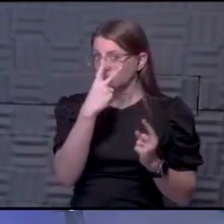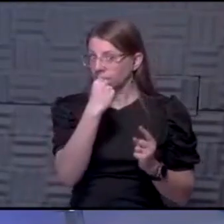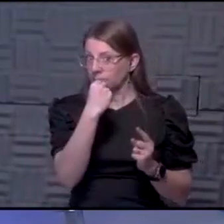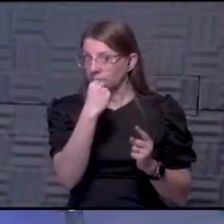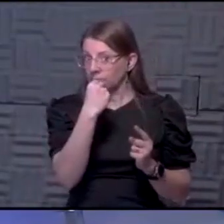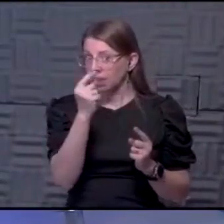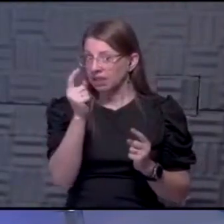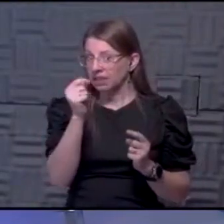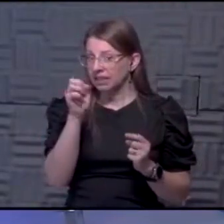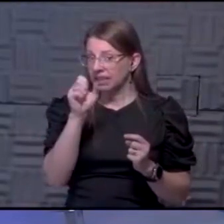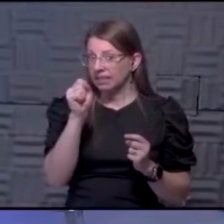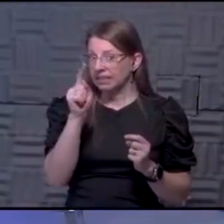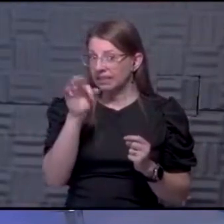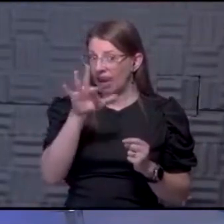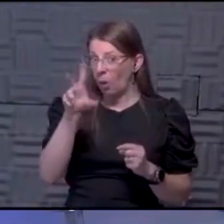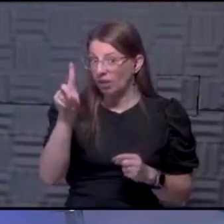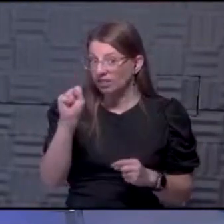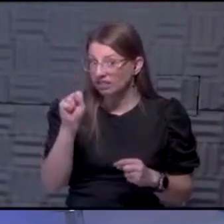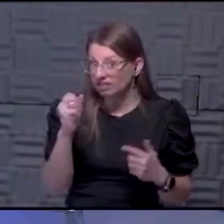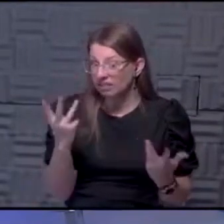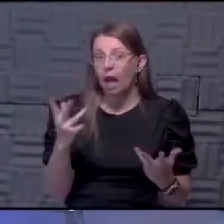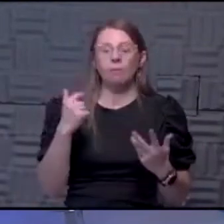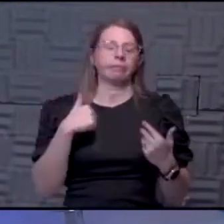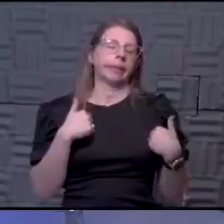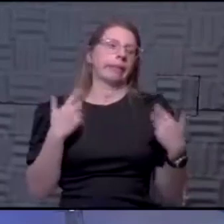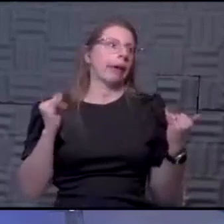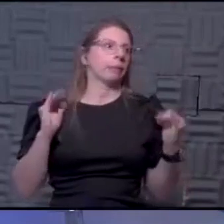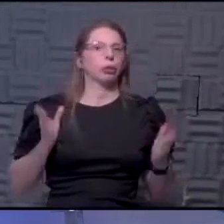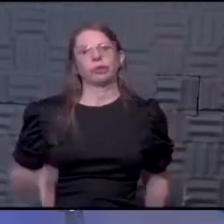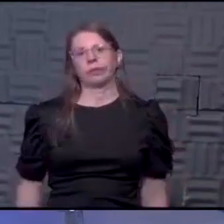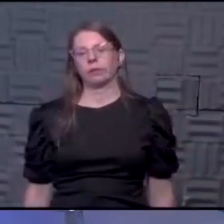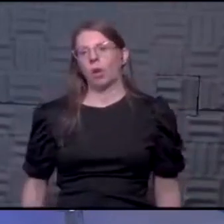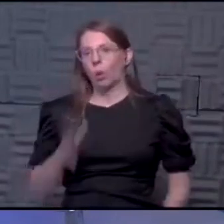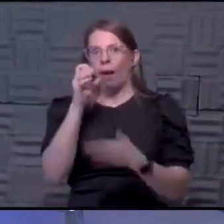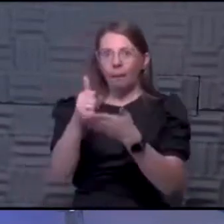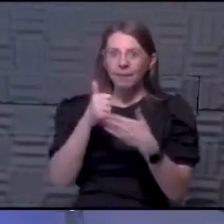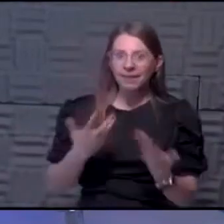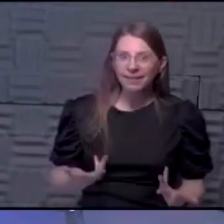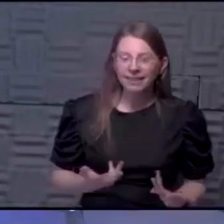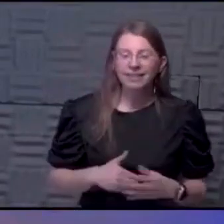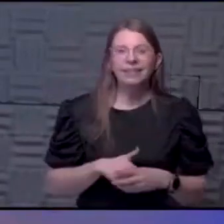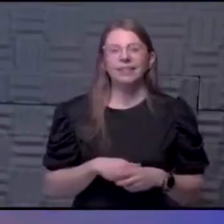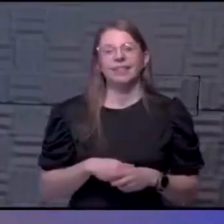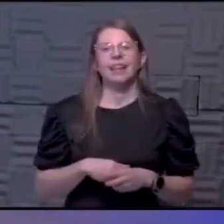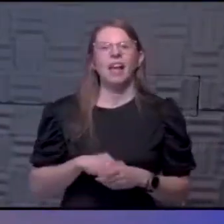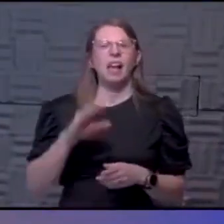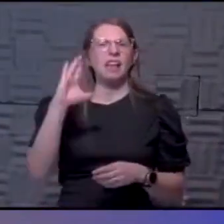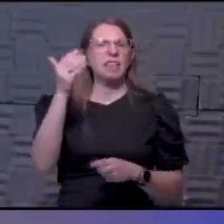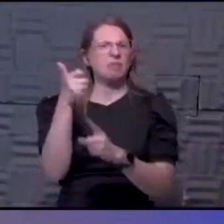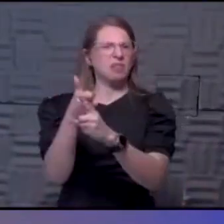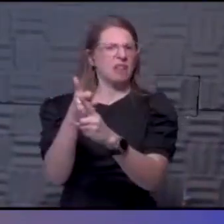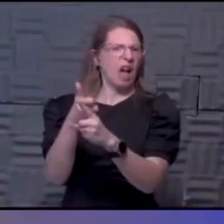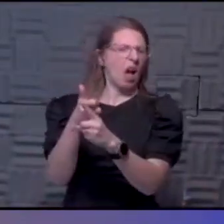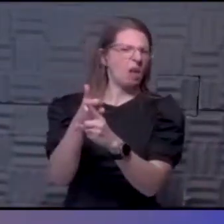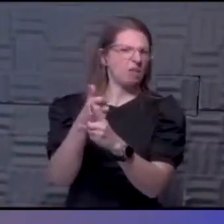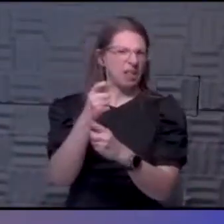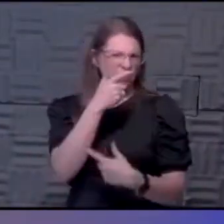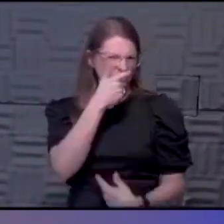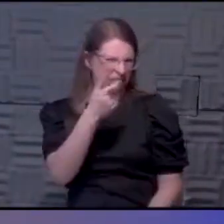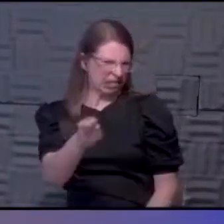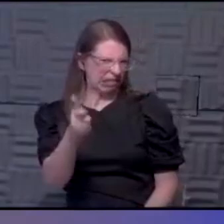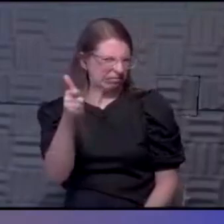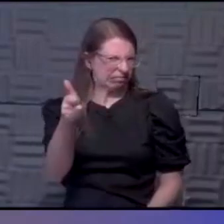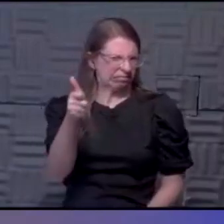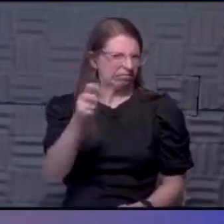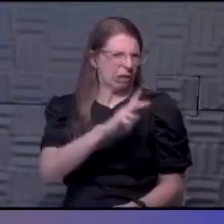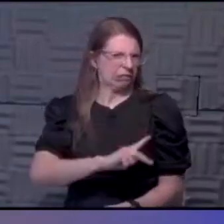this work for those of us? Okay, so I'm that person. Wow. So Yes. does that help too? It was sounding like you might have a vested Yeah, interest. yeah,